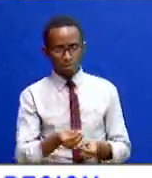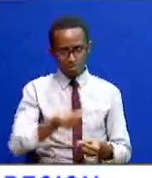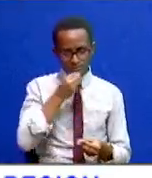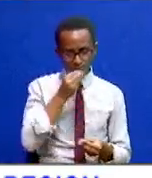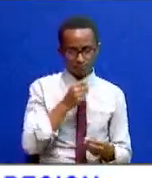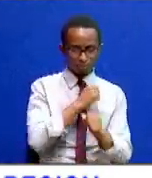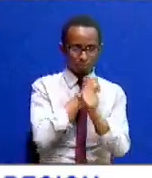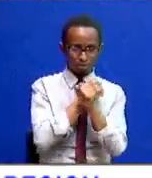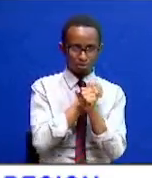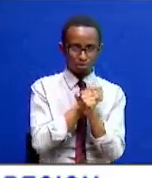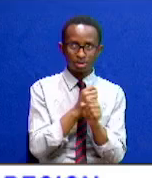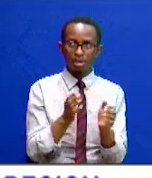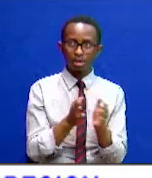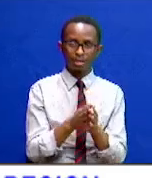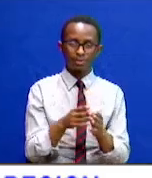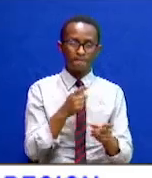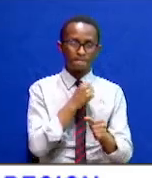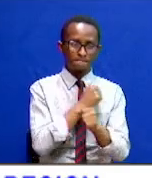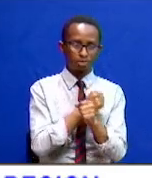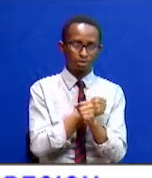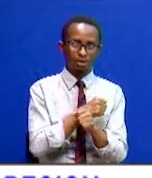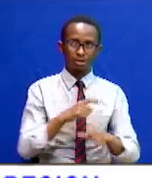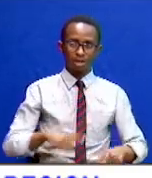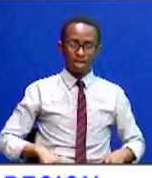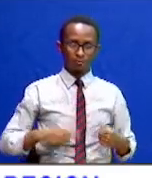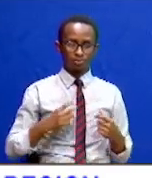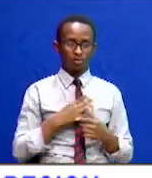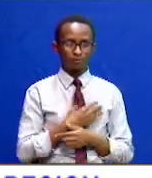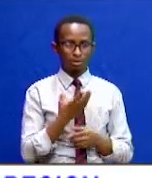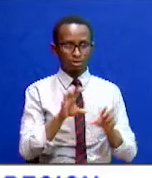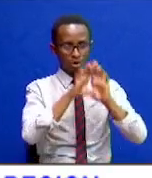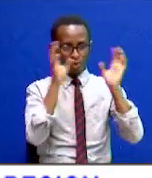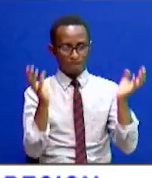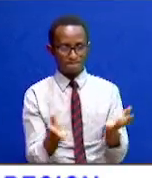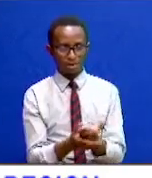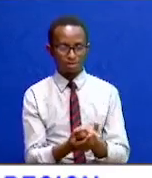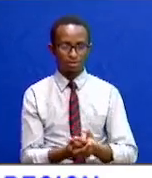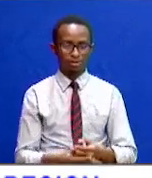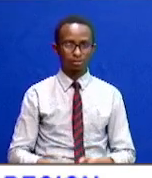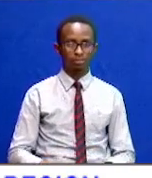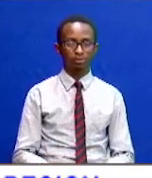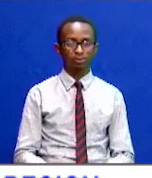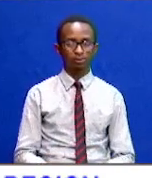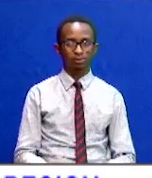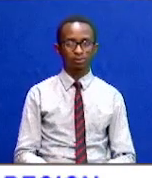and protecting the livelihoods of its communities. Hilary Kabila, GBS News, Nairobi.